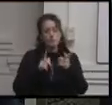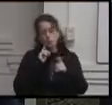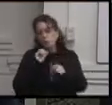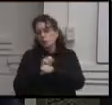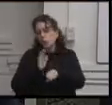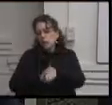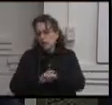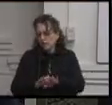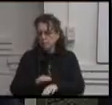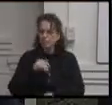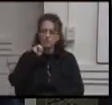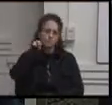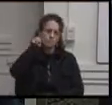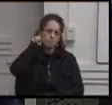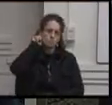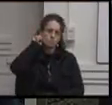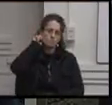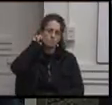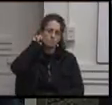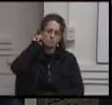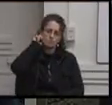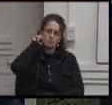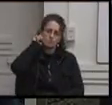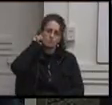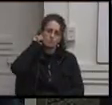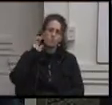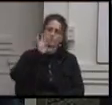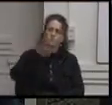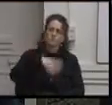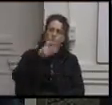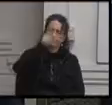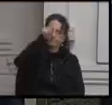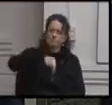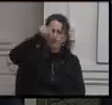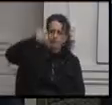Okay, now we're looking at a graph here which we put